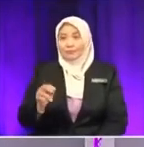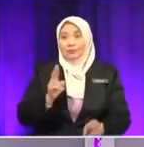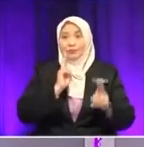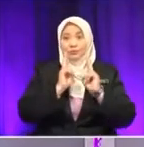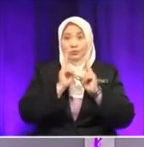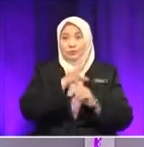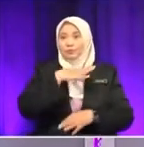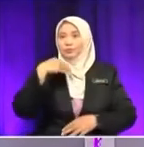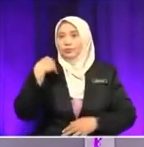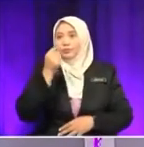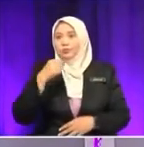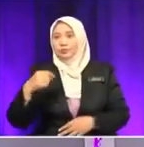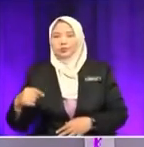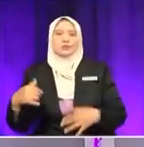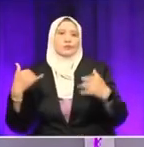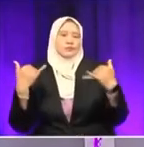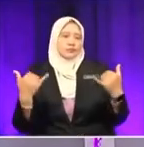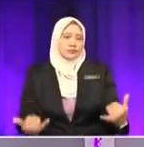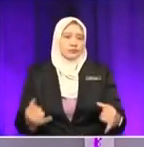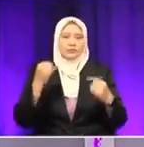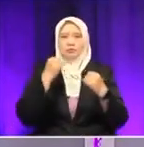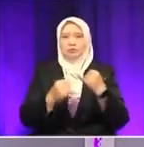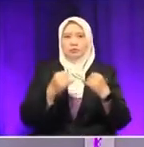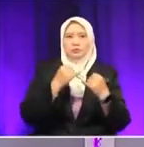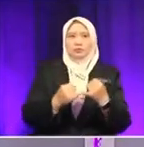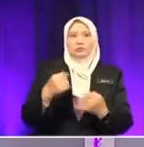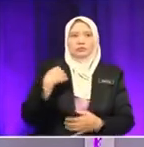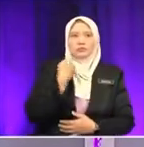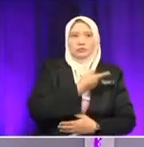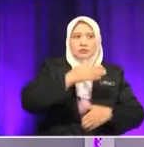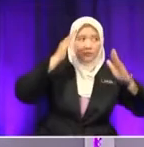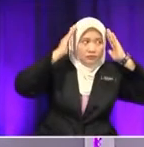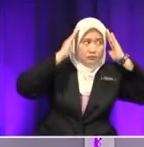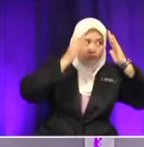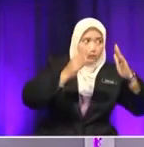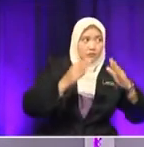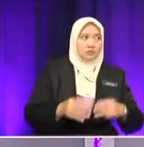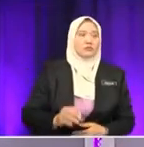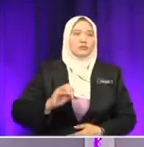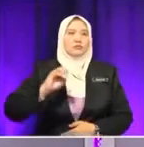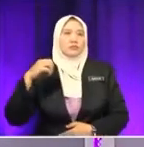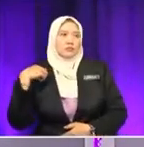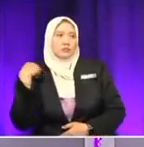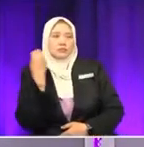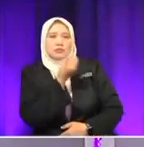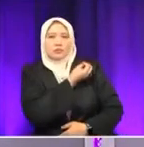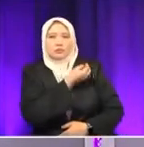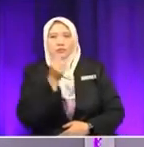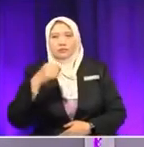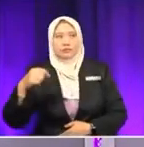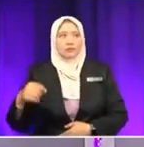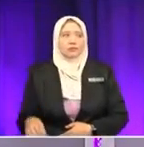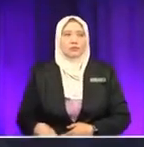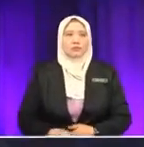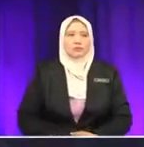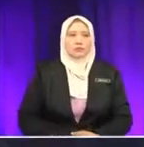guys. So this is our final segment. So our final segment will be focusing on our writing, where we are